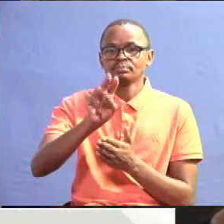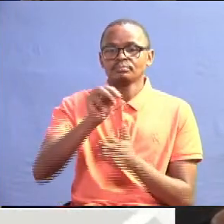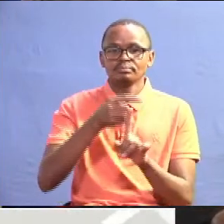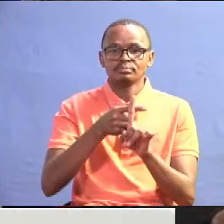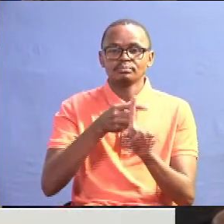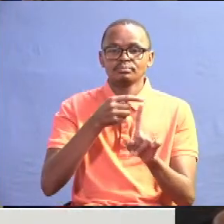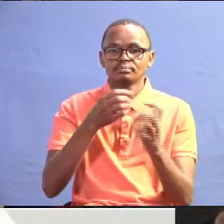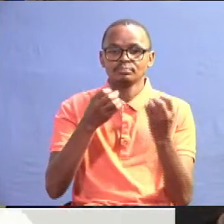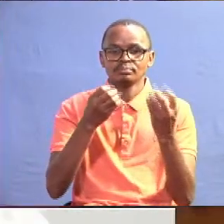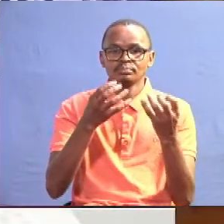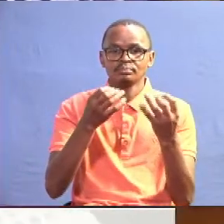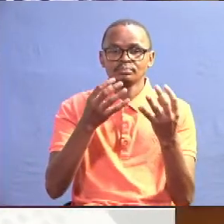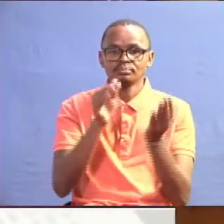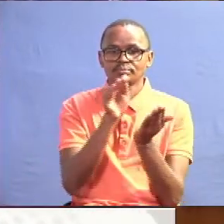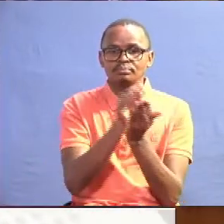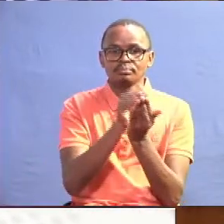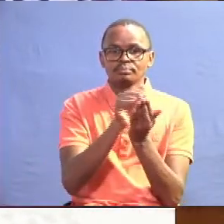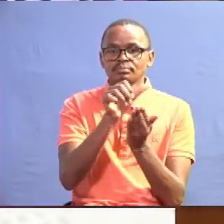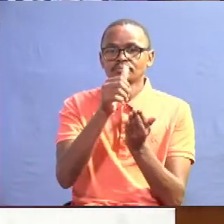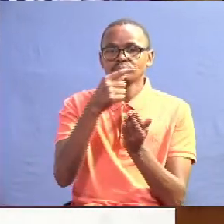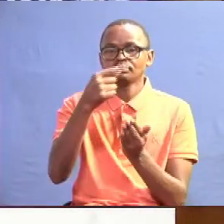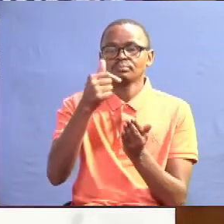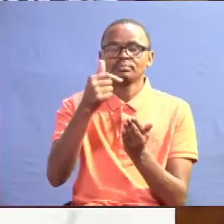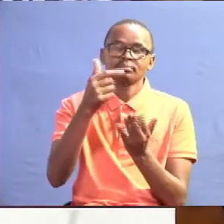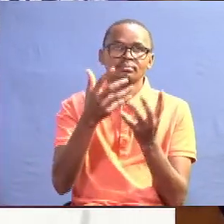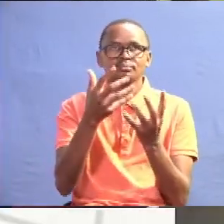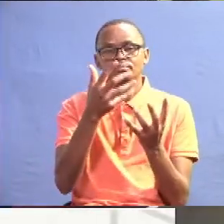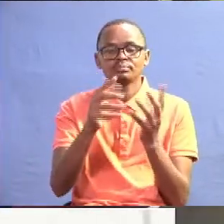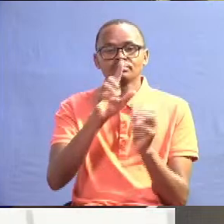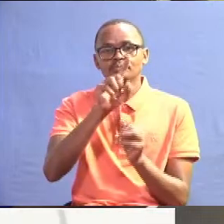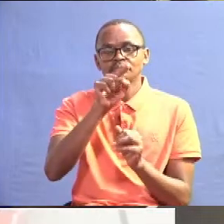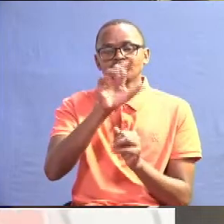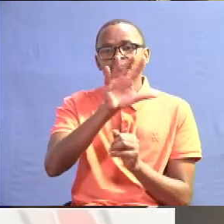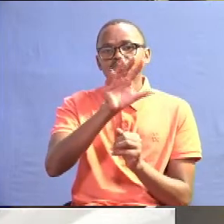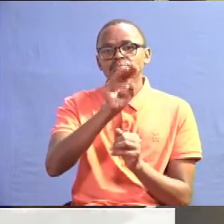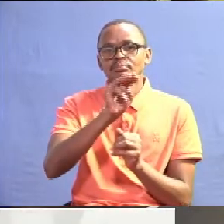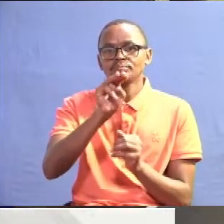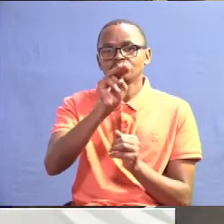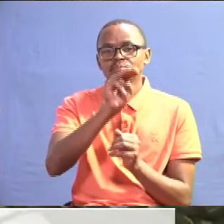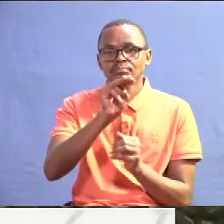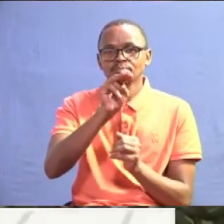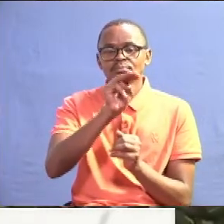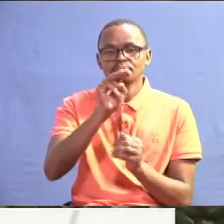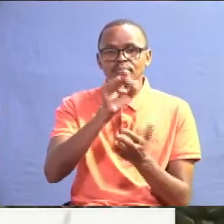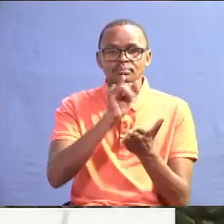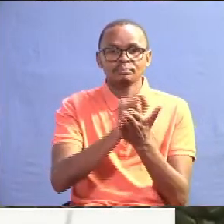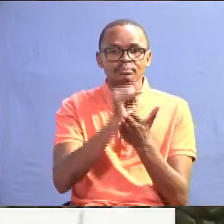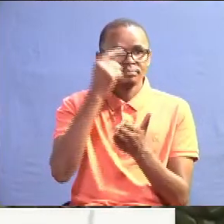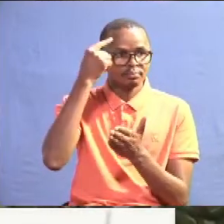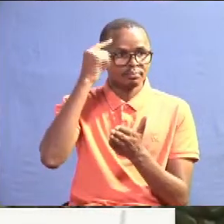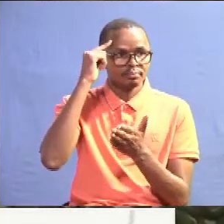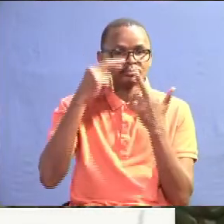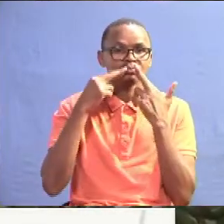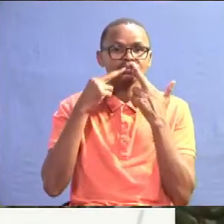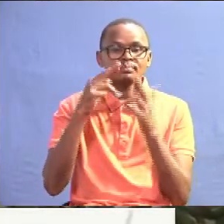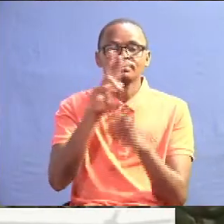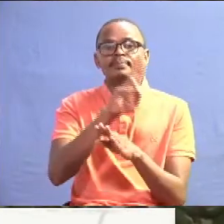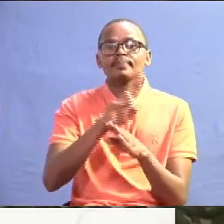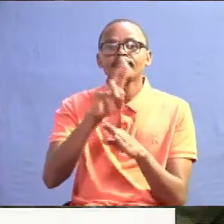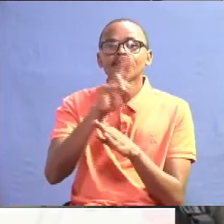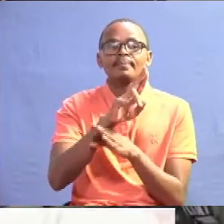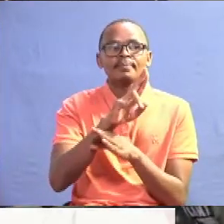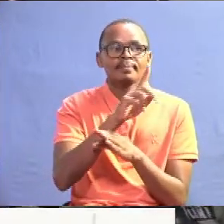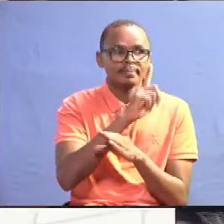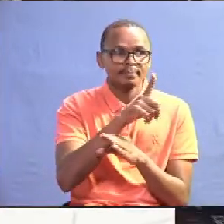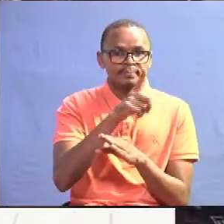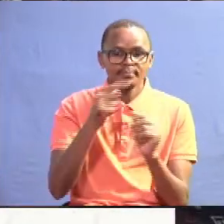from several banks, and cash totaling to over 1.5 million shillings. The suspect reportedly used the threats